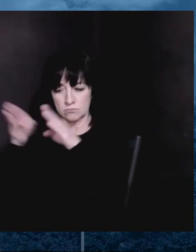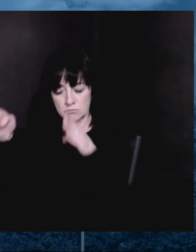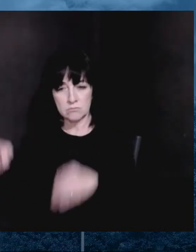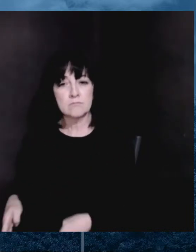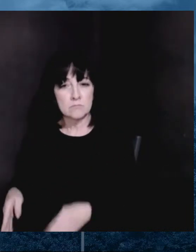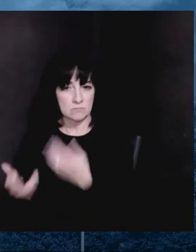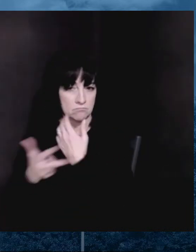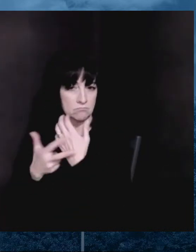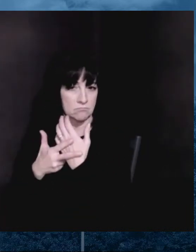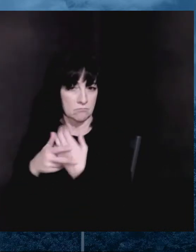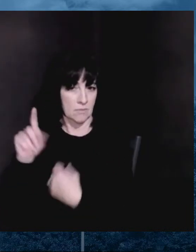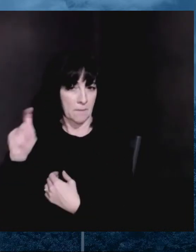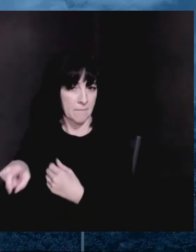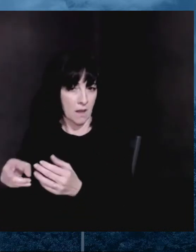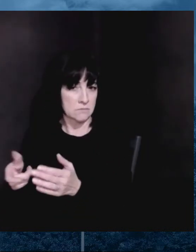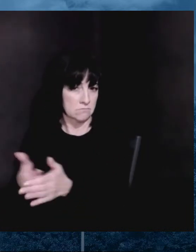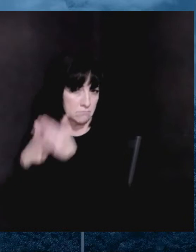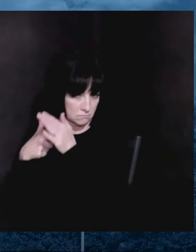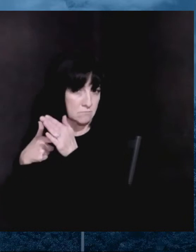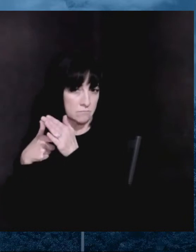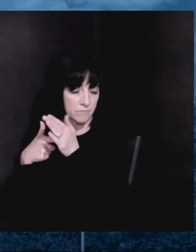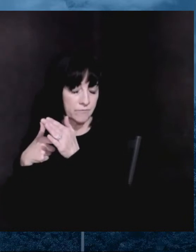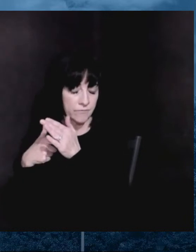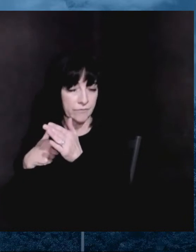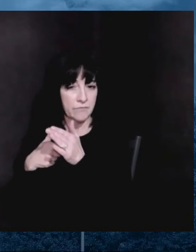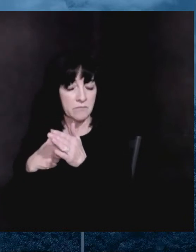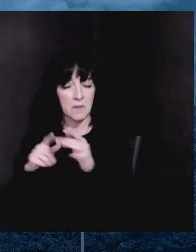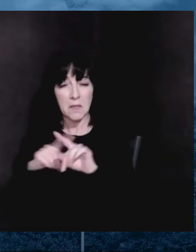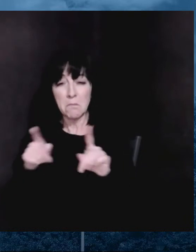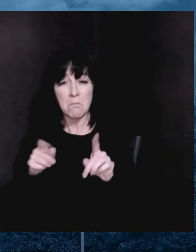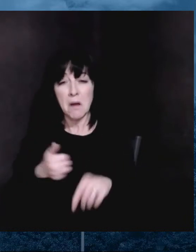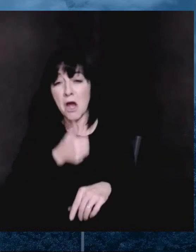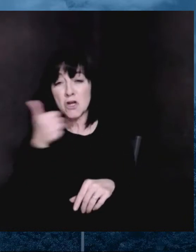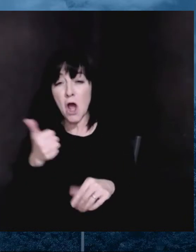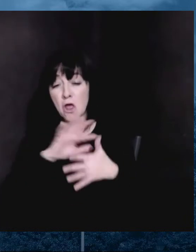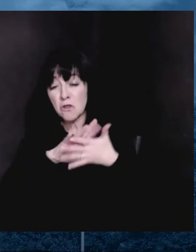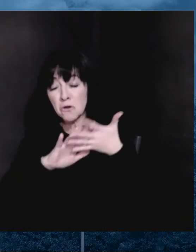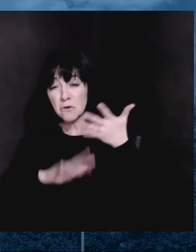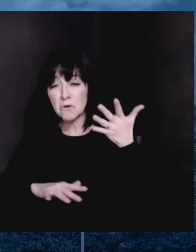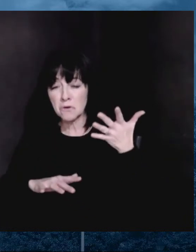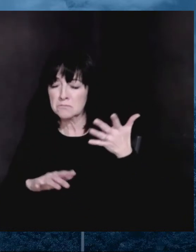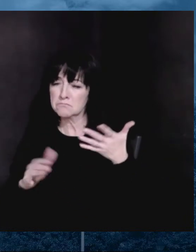most of the logistical components of this are similar.